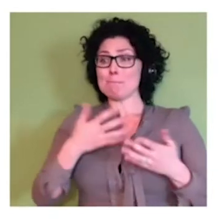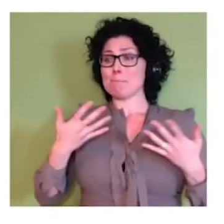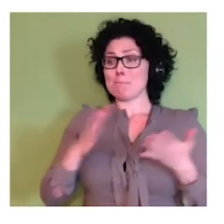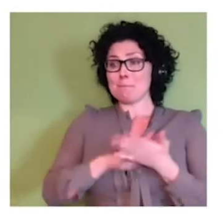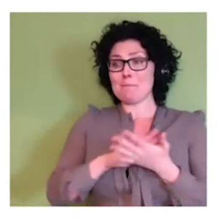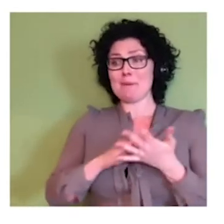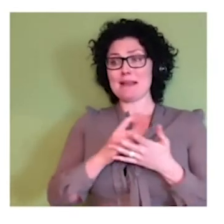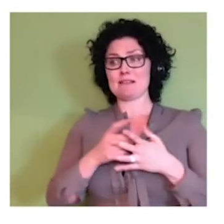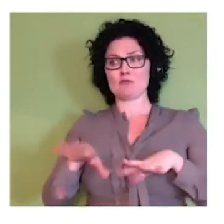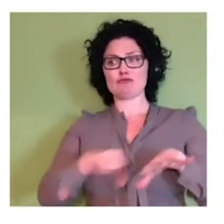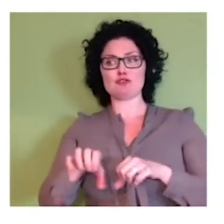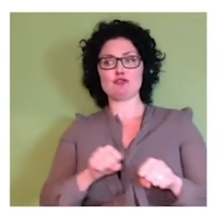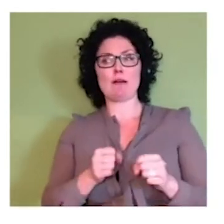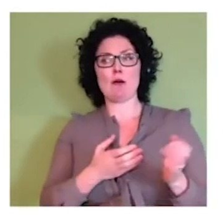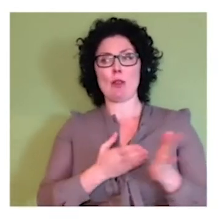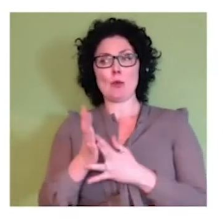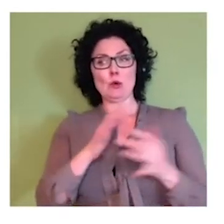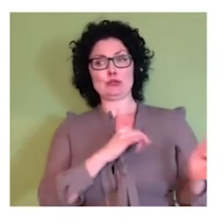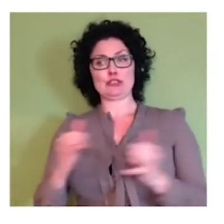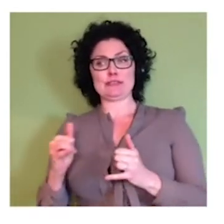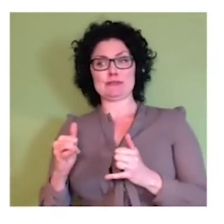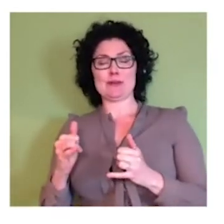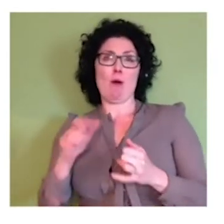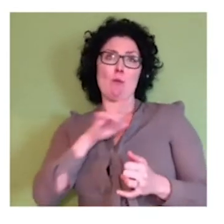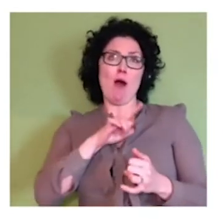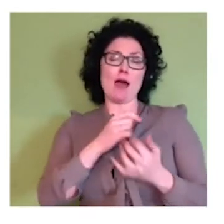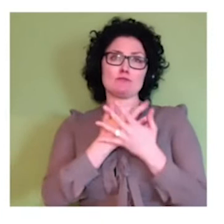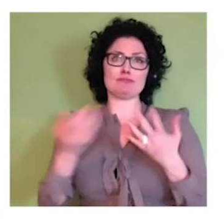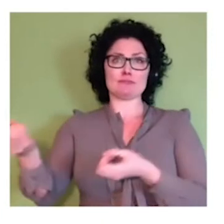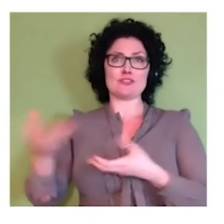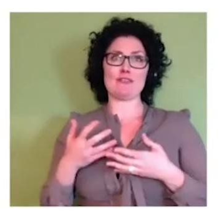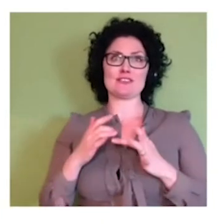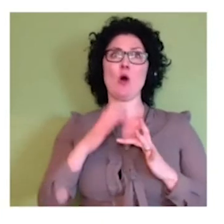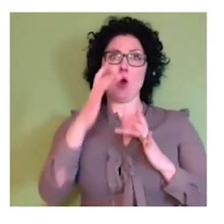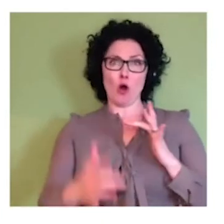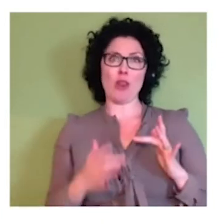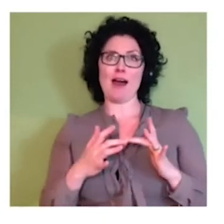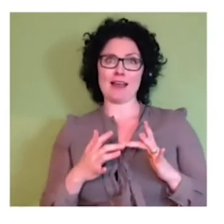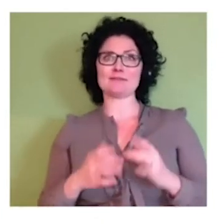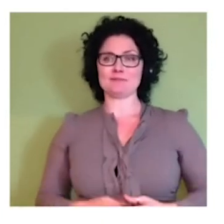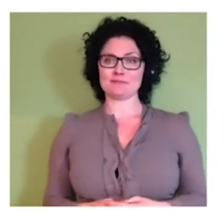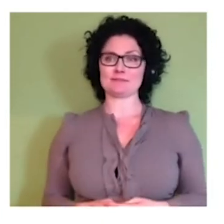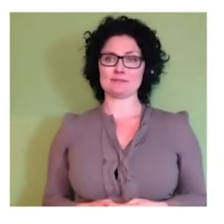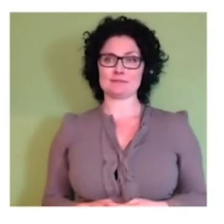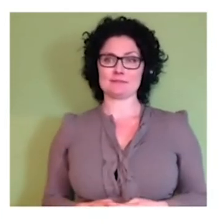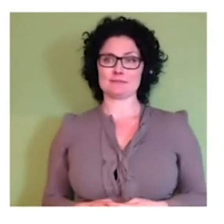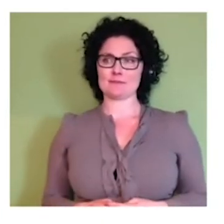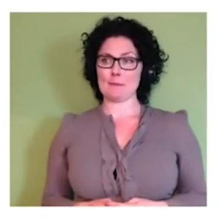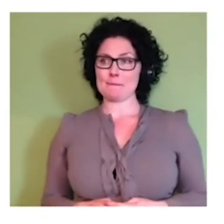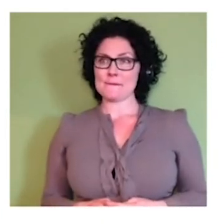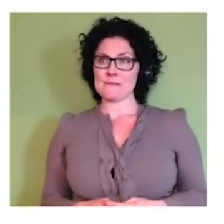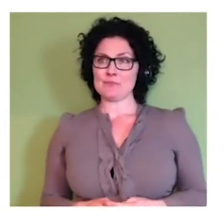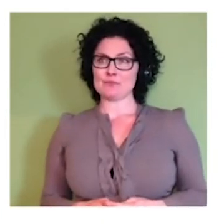social interactions being online and finding it hard to communicate and to be understood in this way.